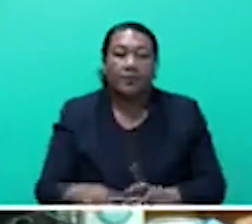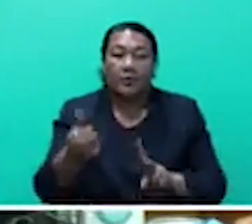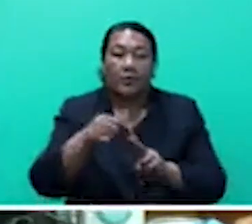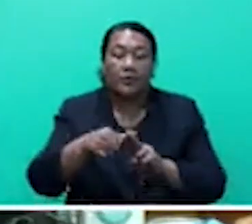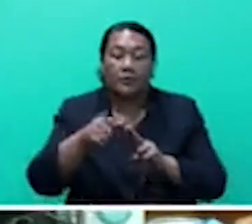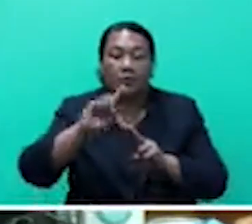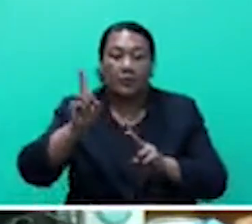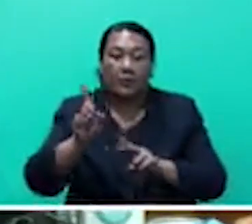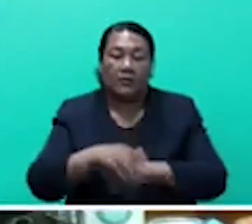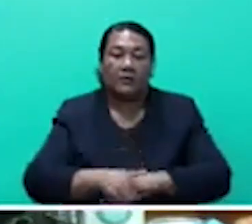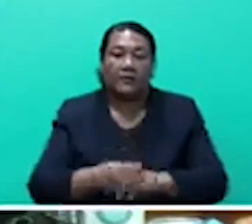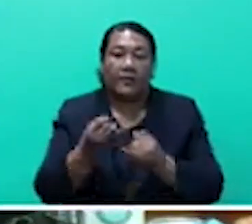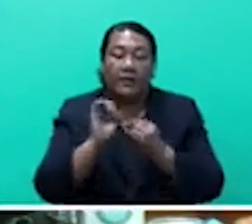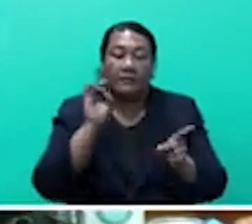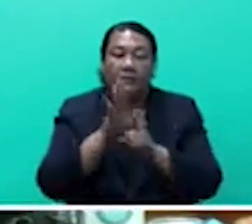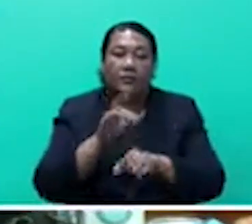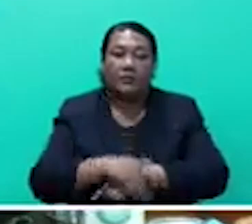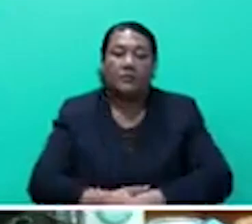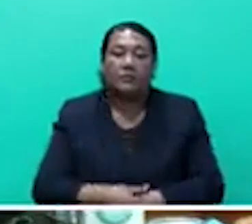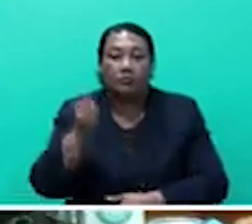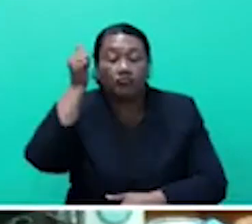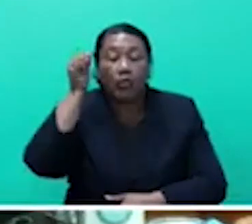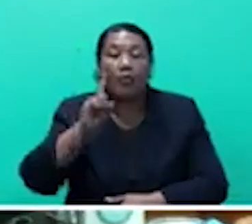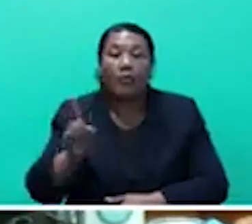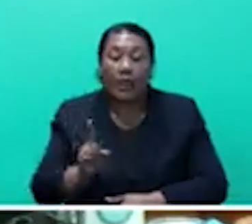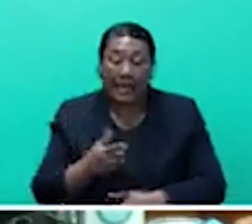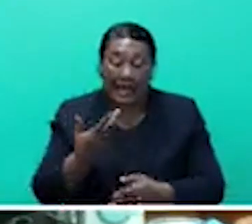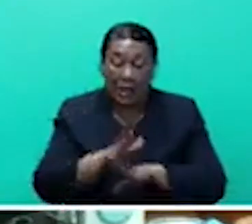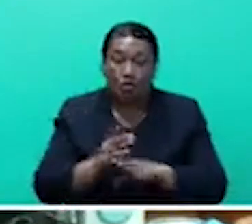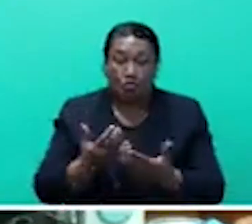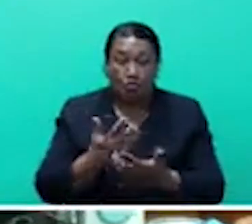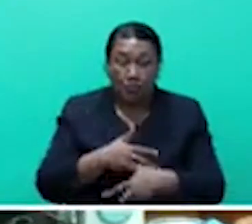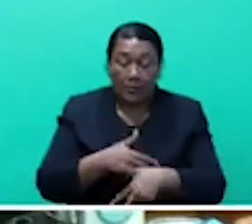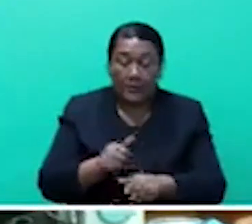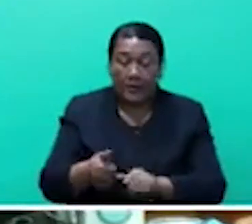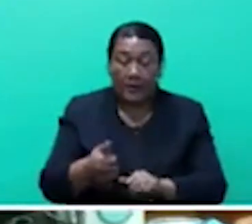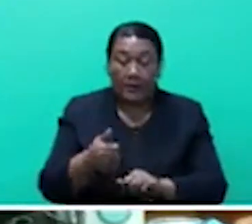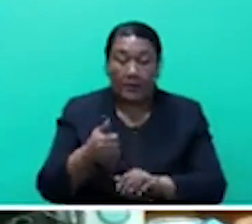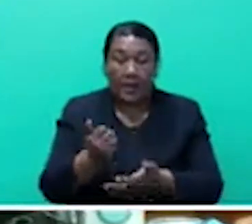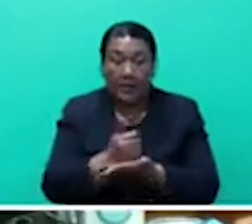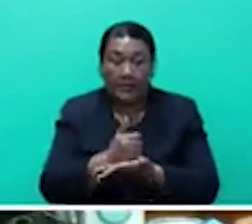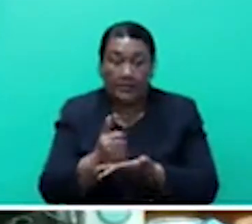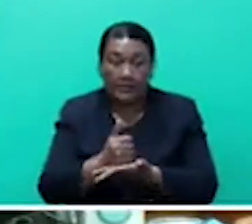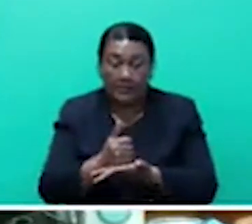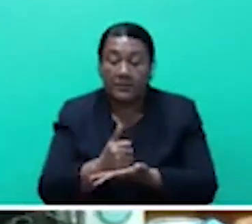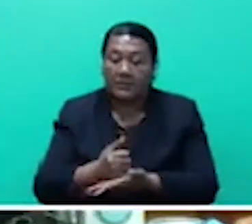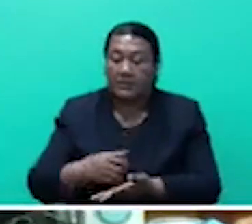it's encouraging to note that now with the new Deputy Commissioner, or the Acting Deputy Commissioner being appointed